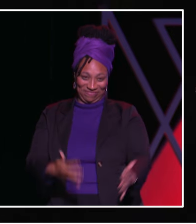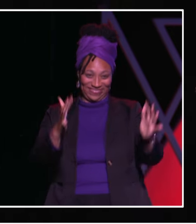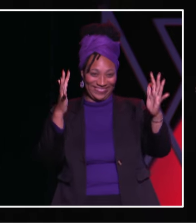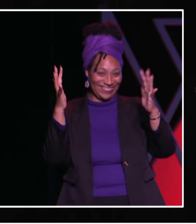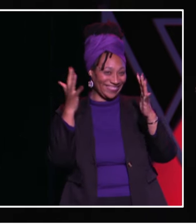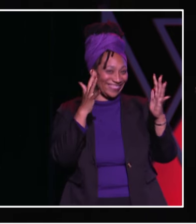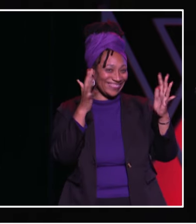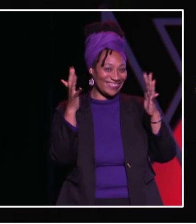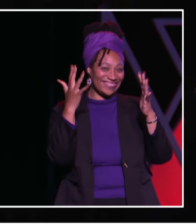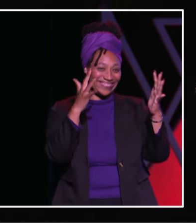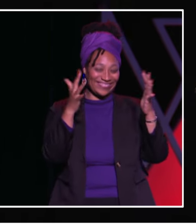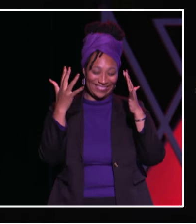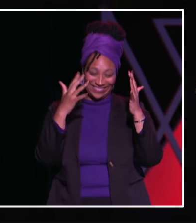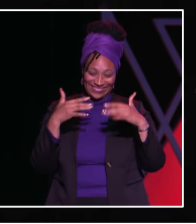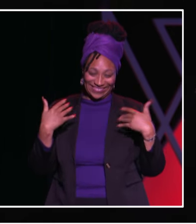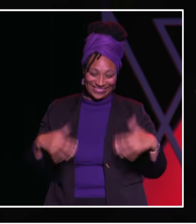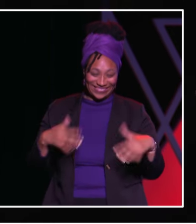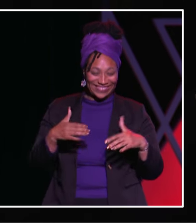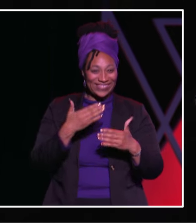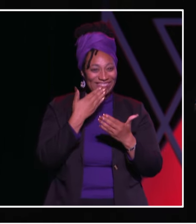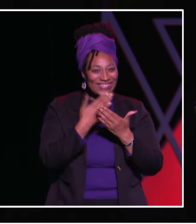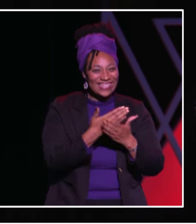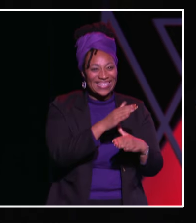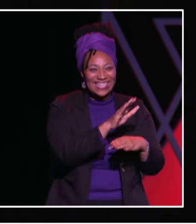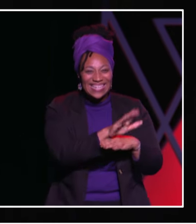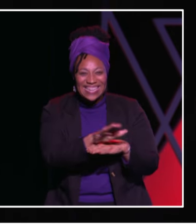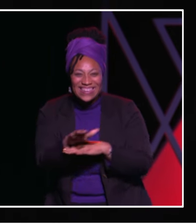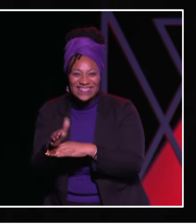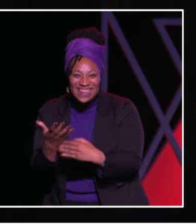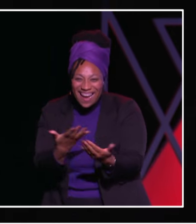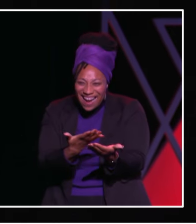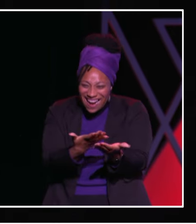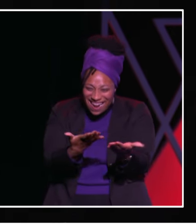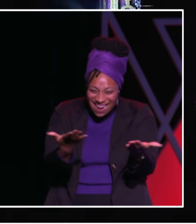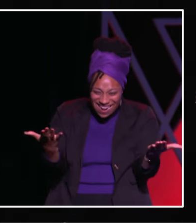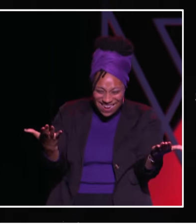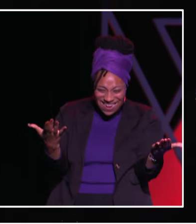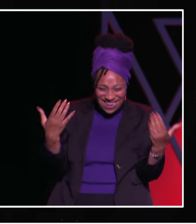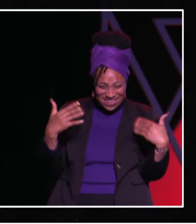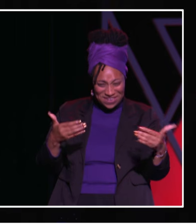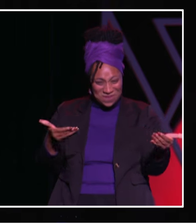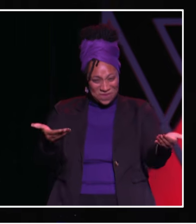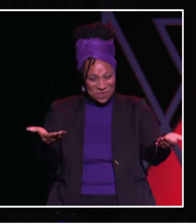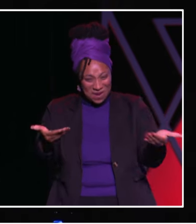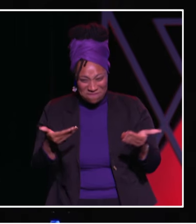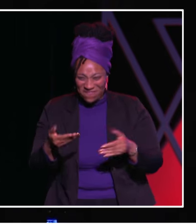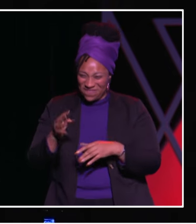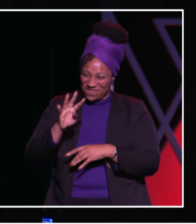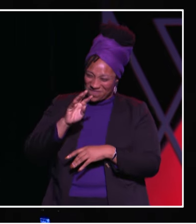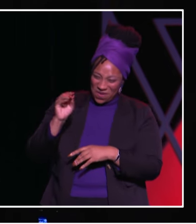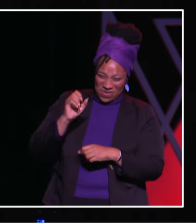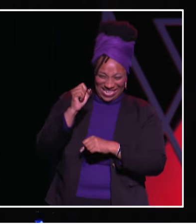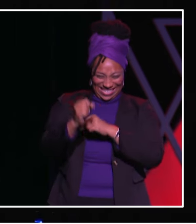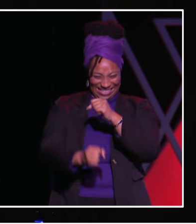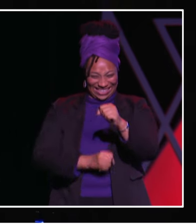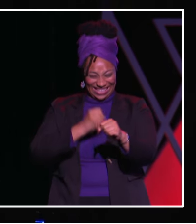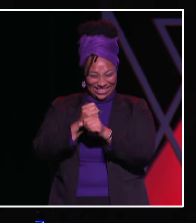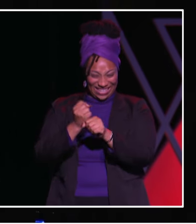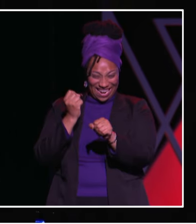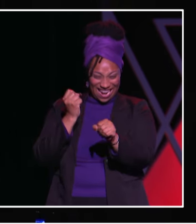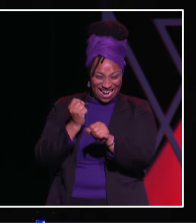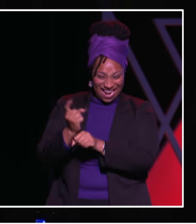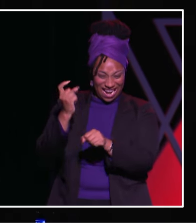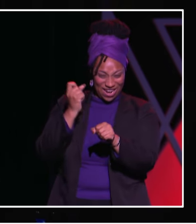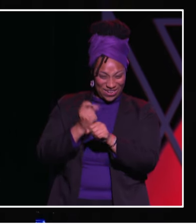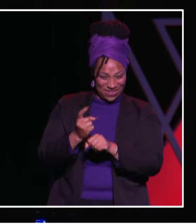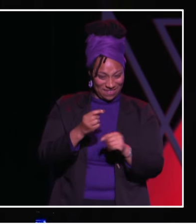Well, good evening, everyone, and welcome to the 40th Annual Mayor's Arts Award